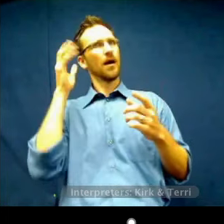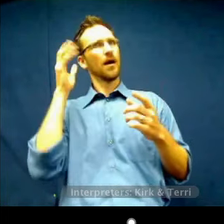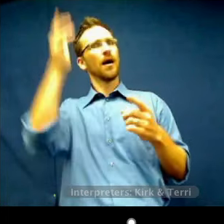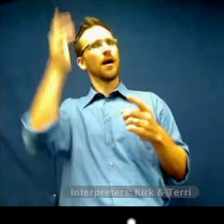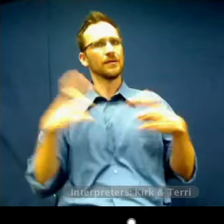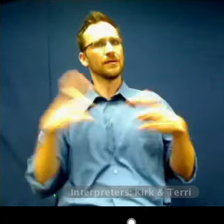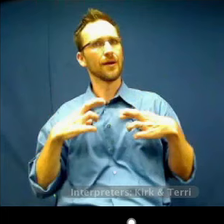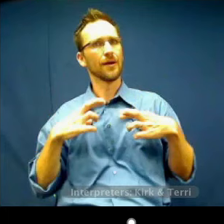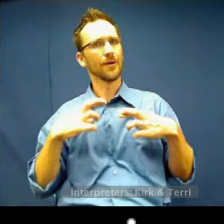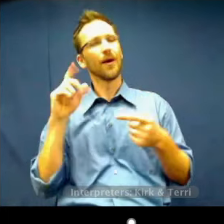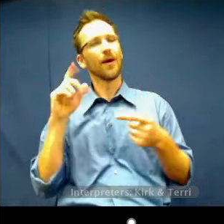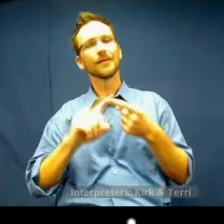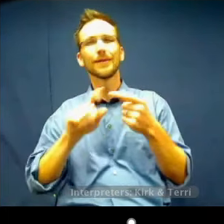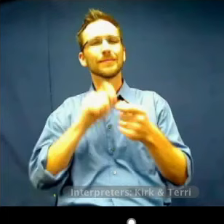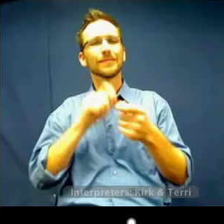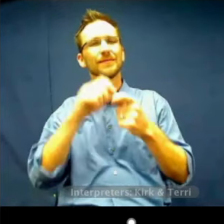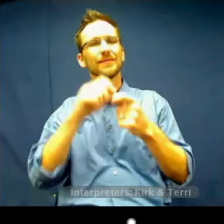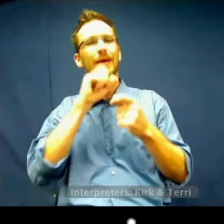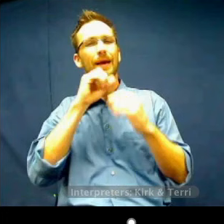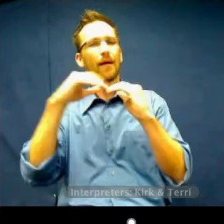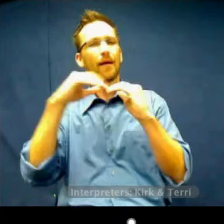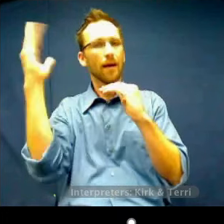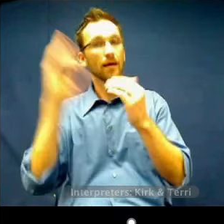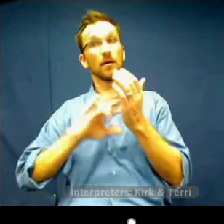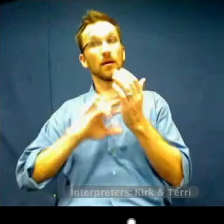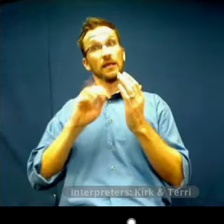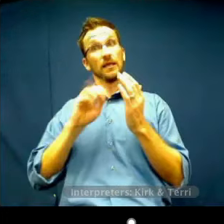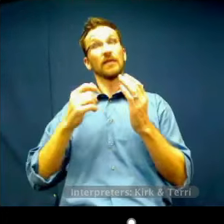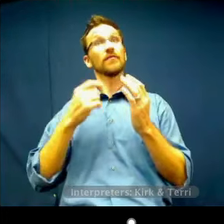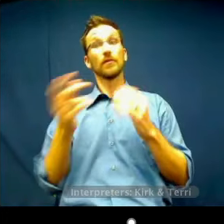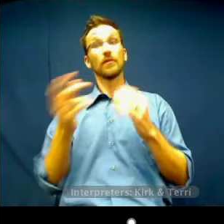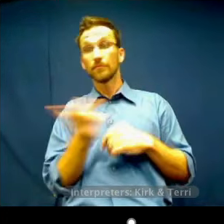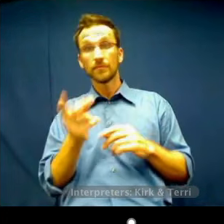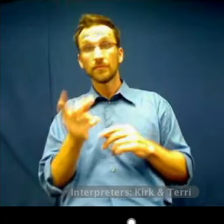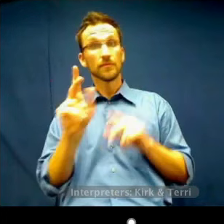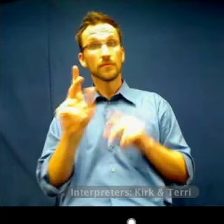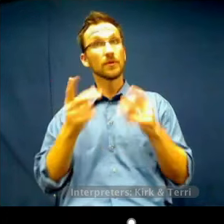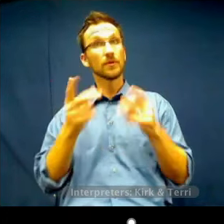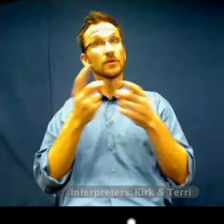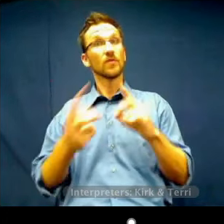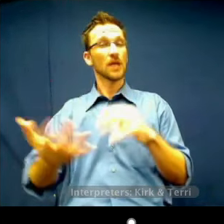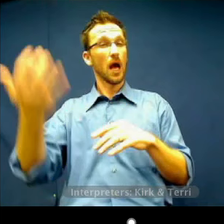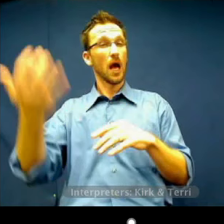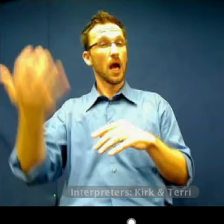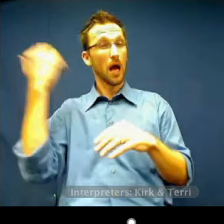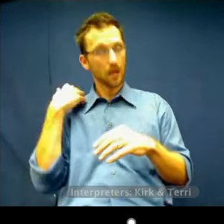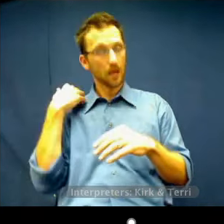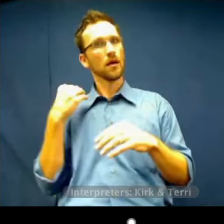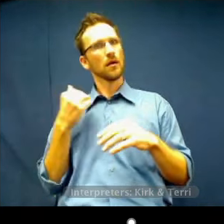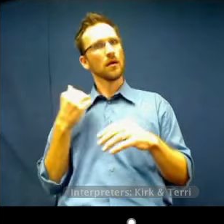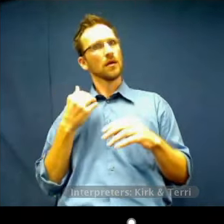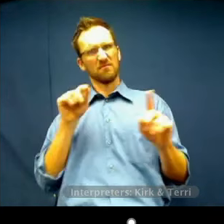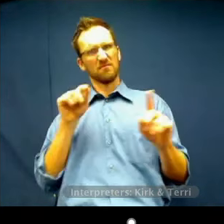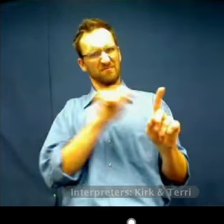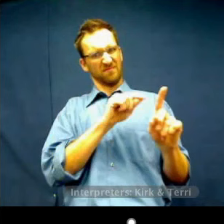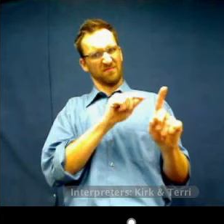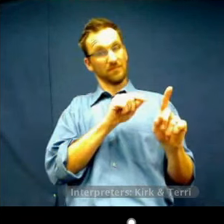specific age. And if you were divorced years ago, then your spouse may have a right to a percentage of